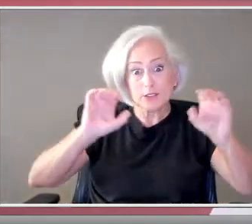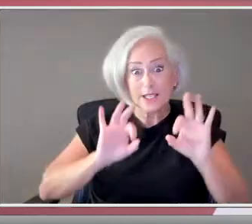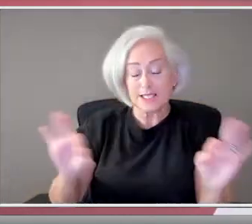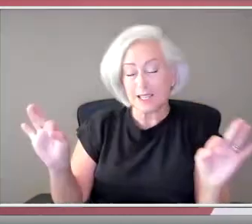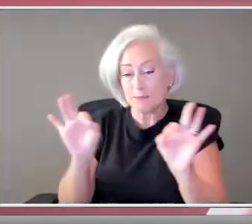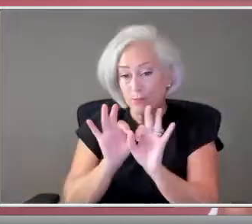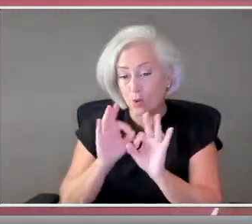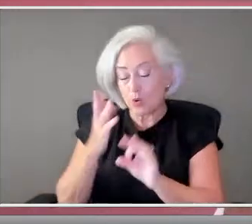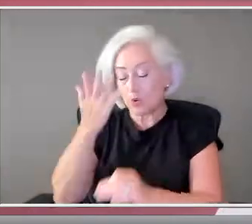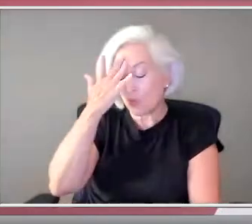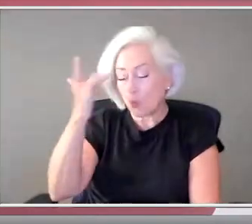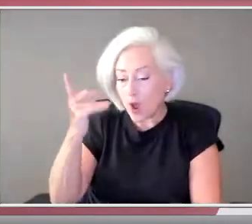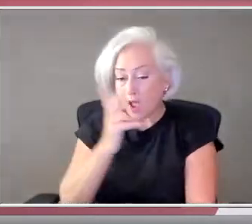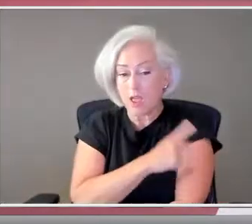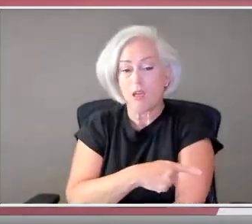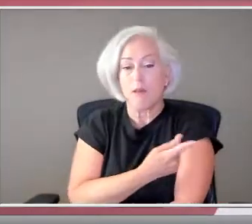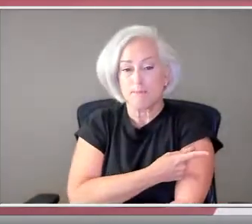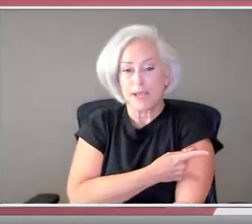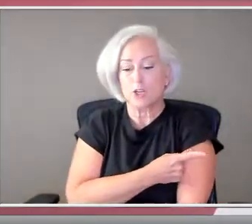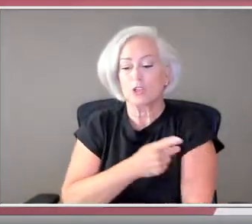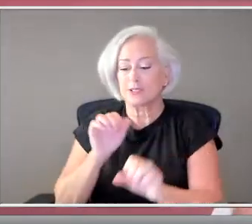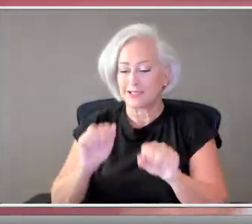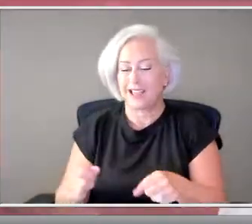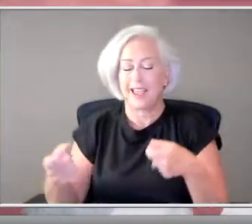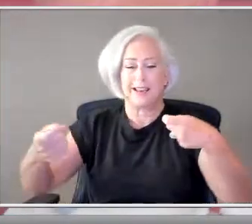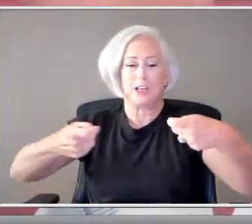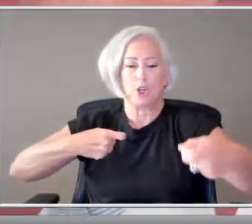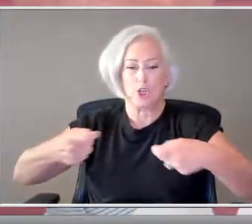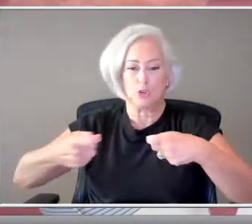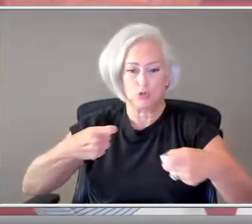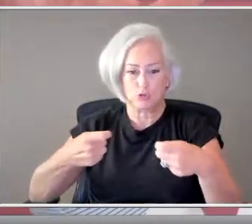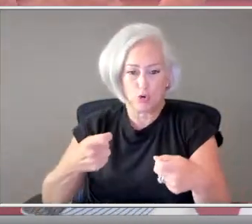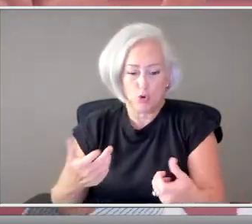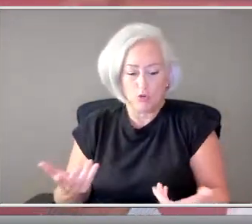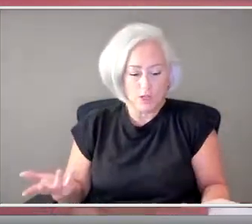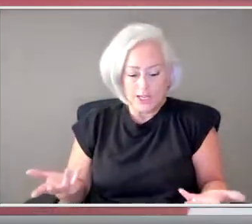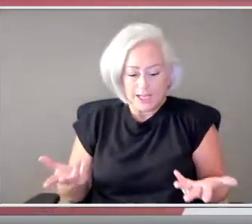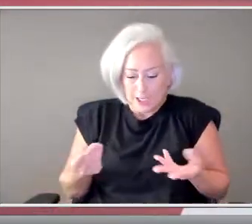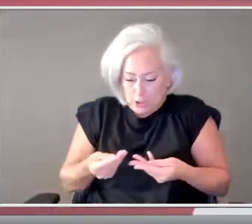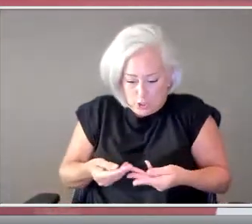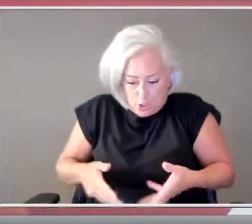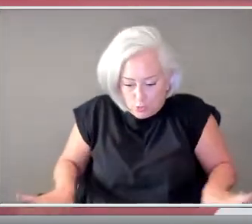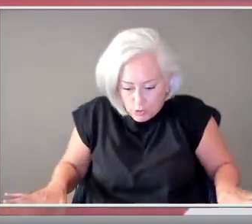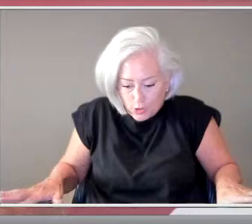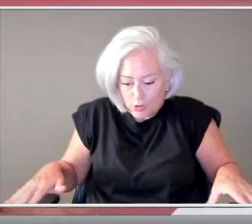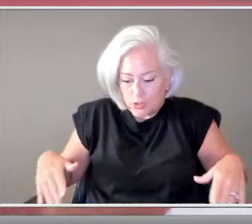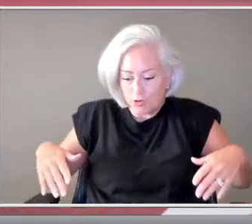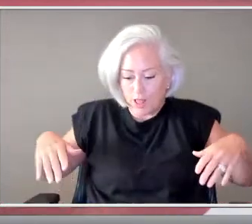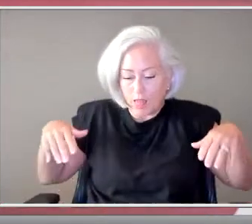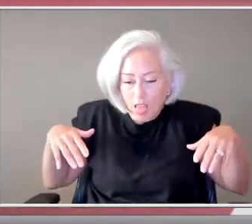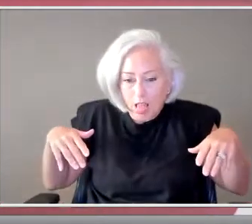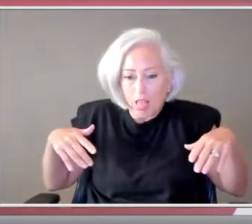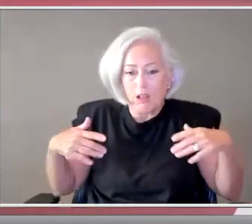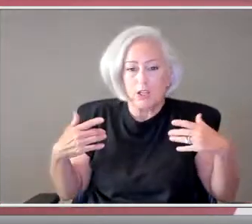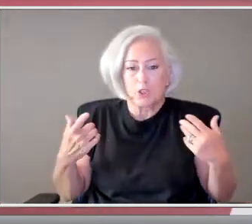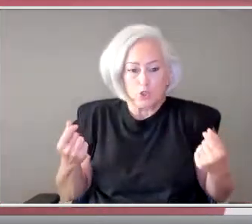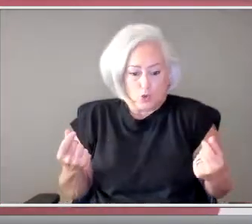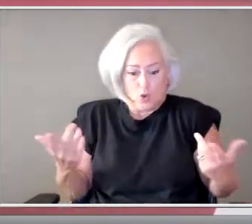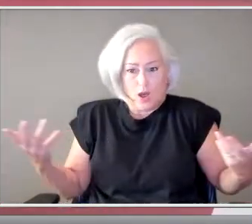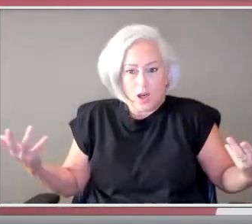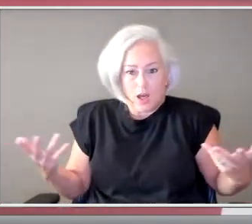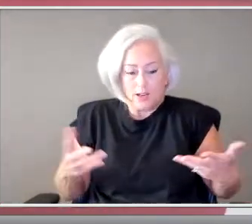that patients have control over. Because you're helpless. You've got this schedule of appointments. Your life's taken